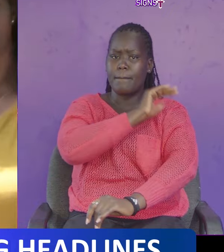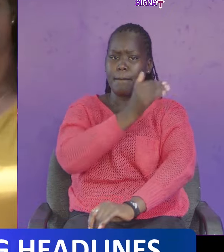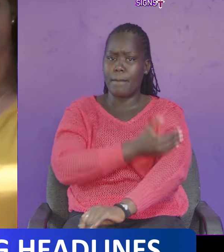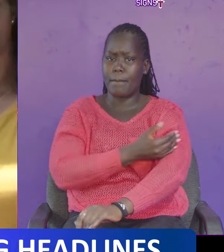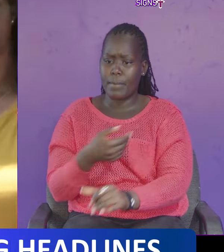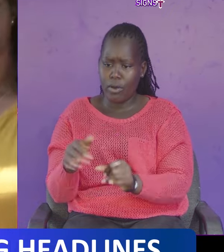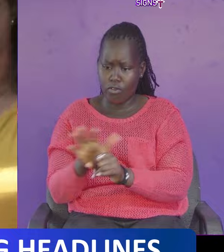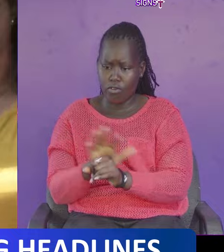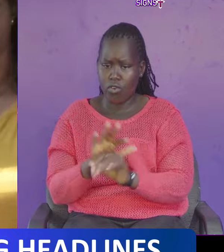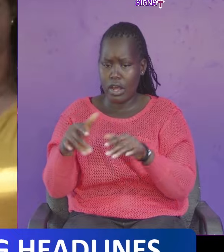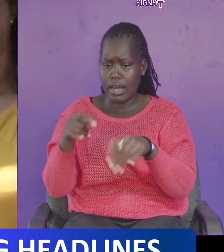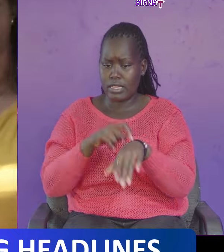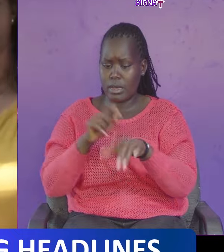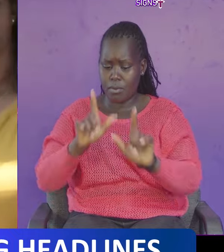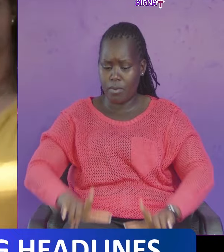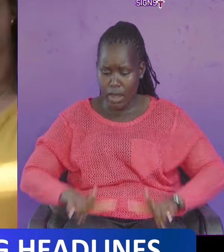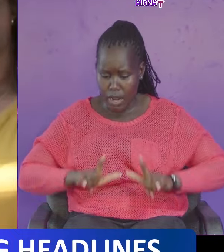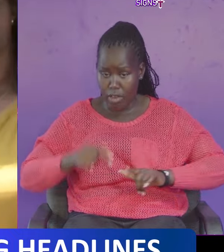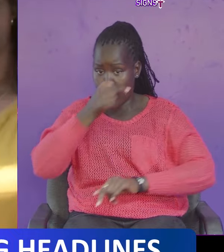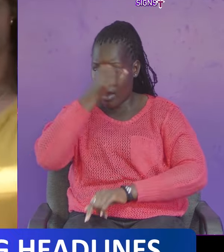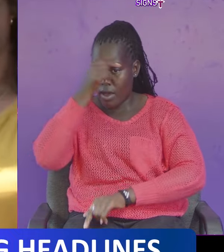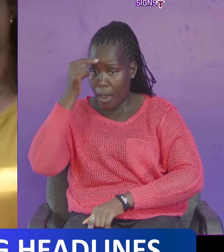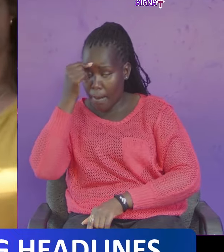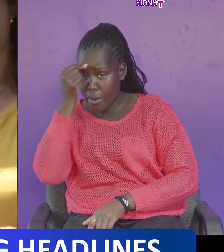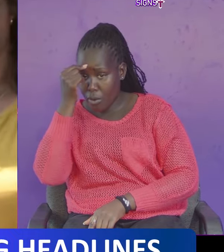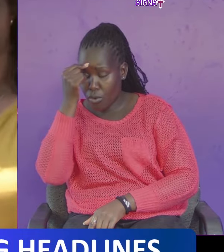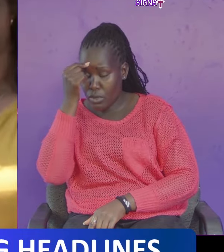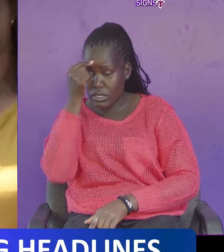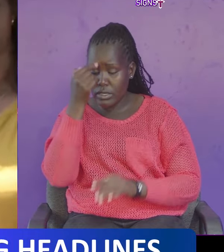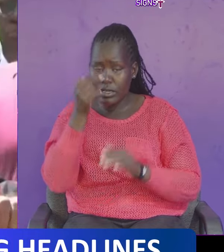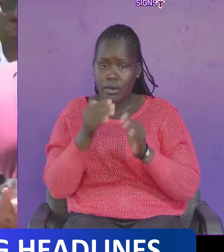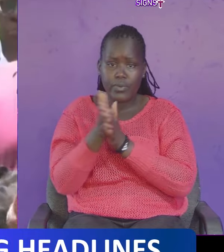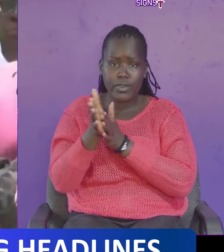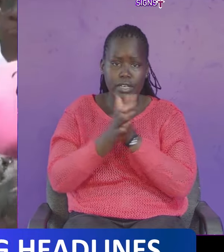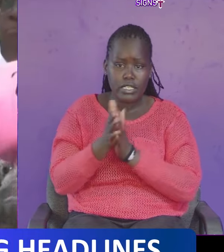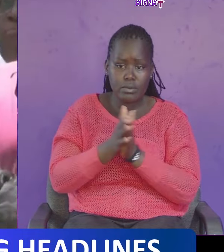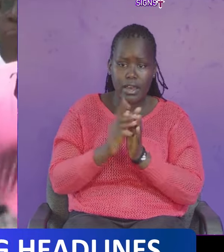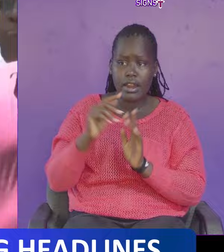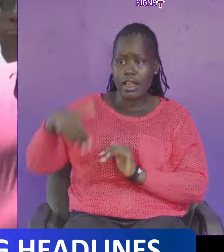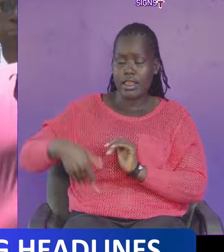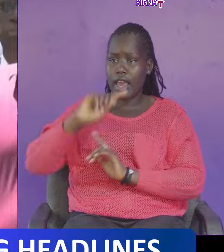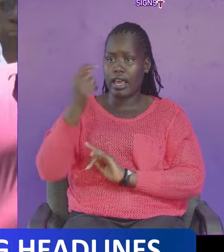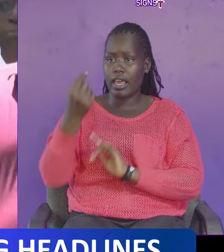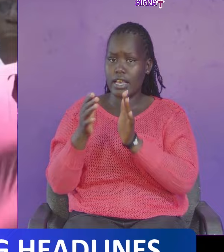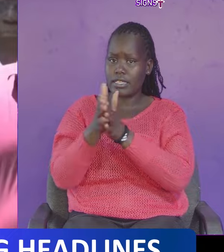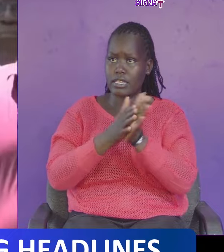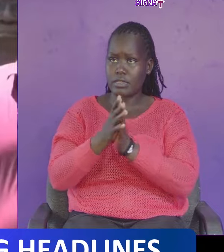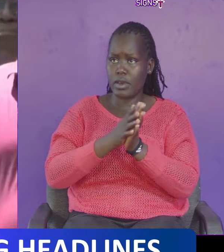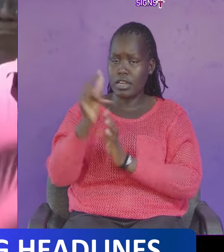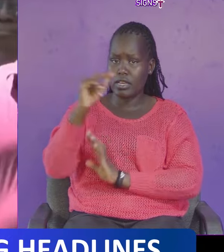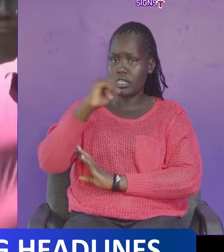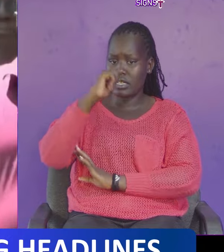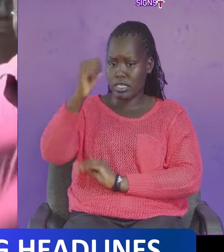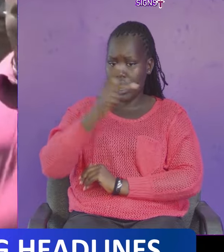was alive. Because he inspired the young Kenyans. He inspired the Gen Zs. Honorable Kalonzo Musyoka has